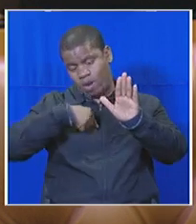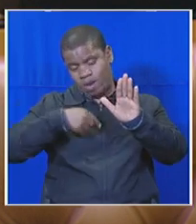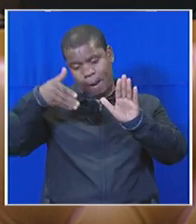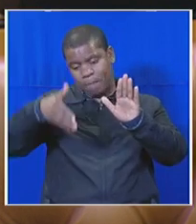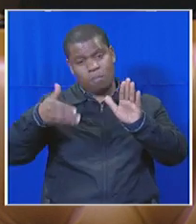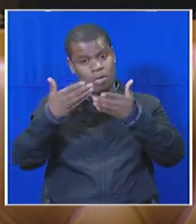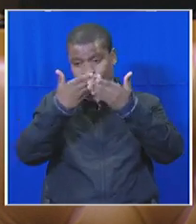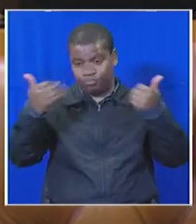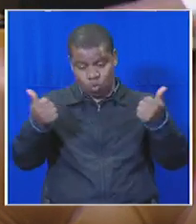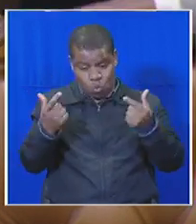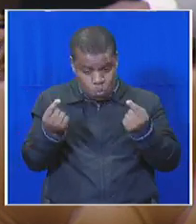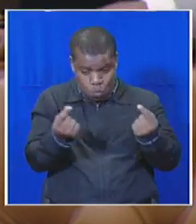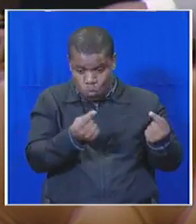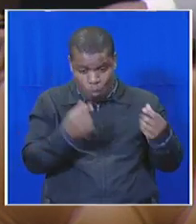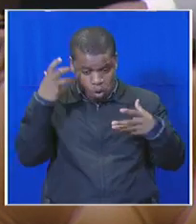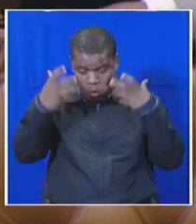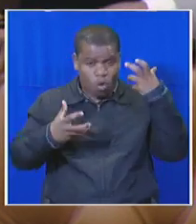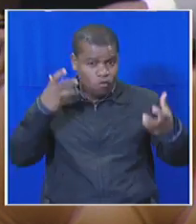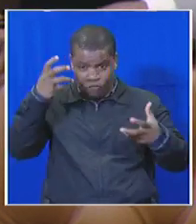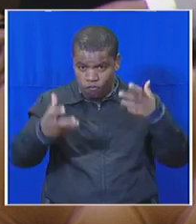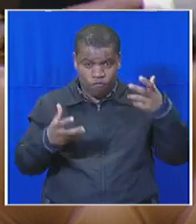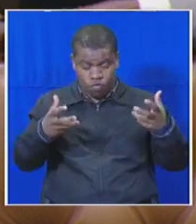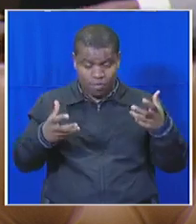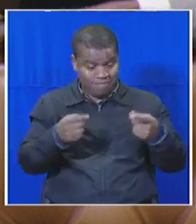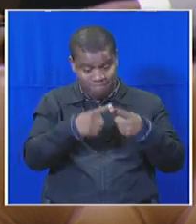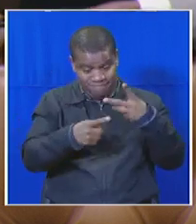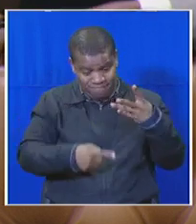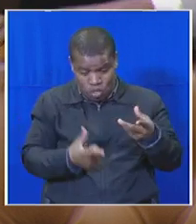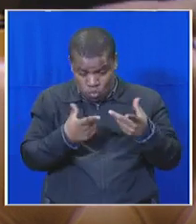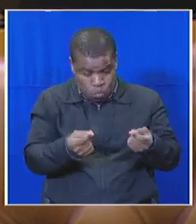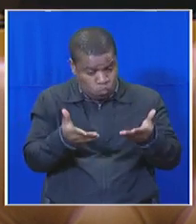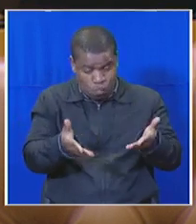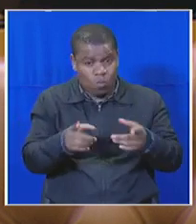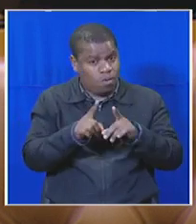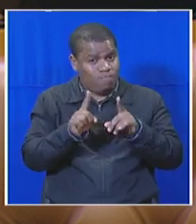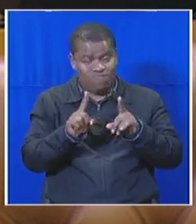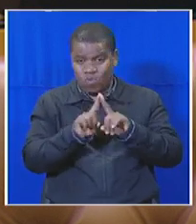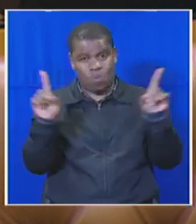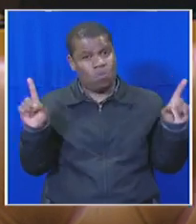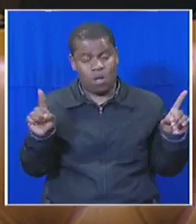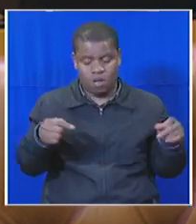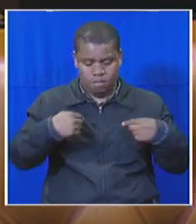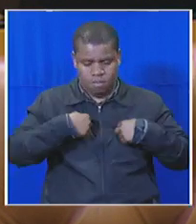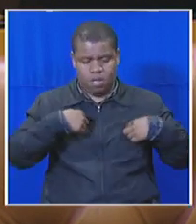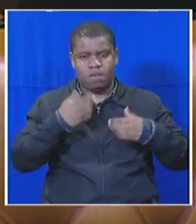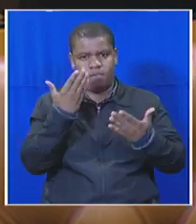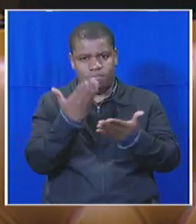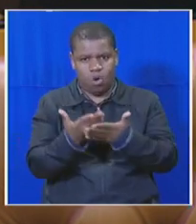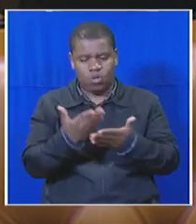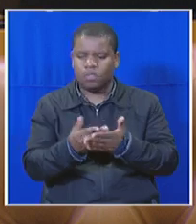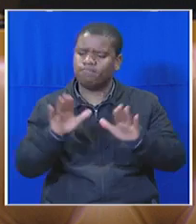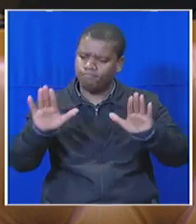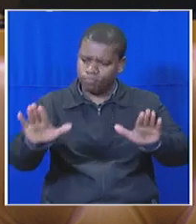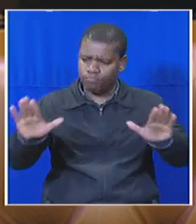Mina bengizocela nje ke sixoxe kuhlalwe phansi kuvezwe ikhambi ukuthi izolungiswa kanjani